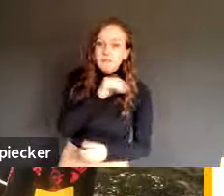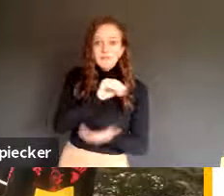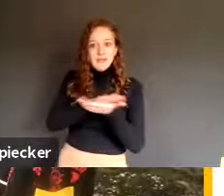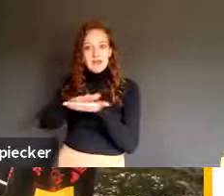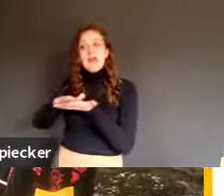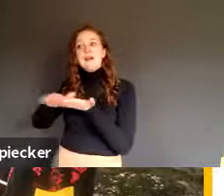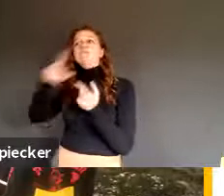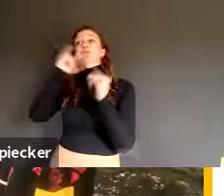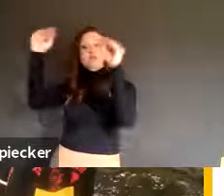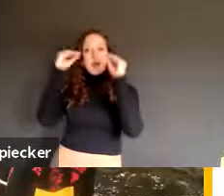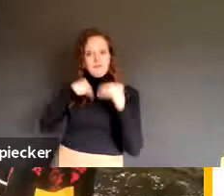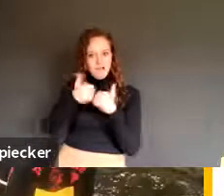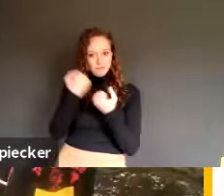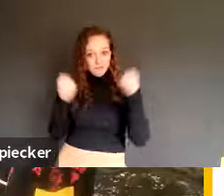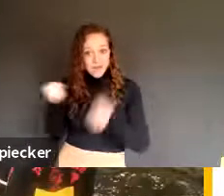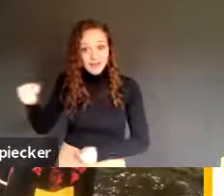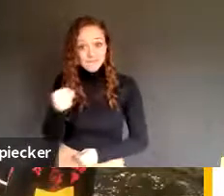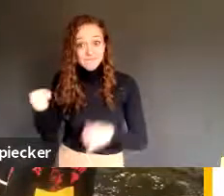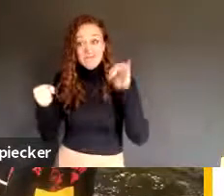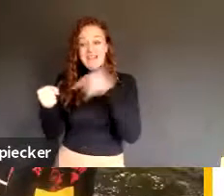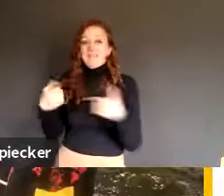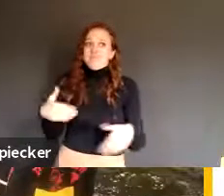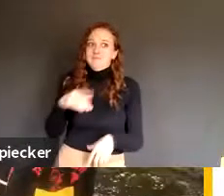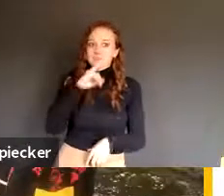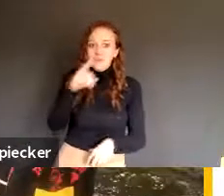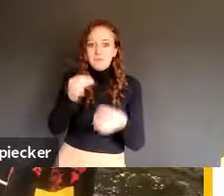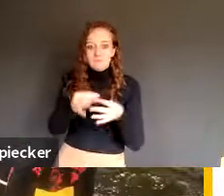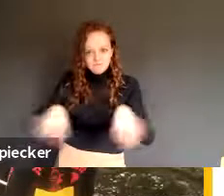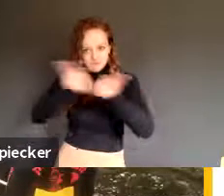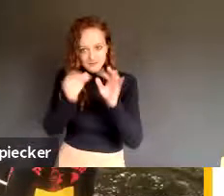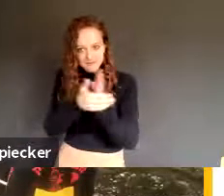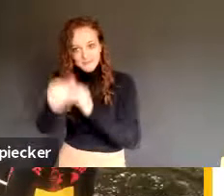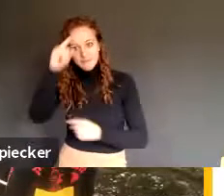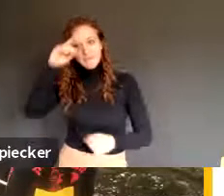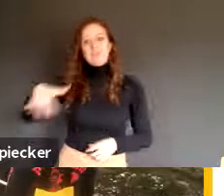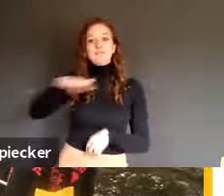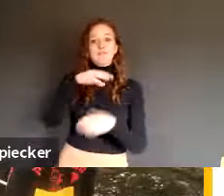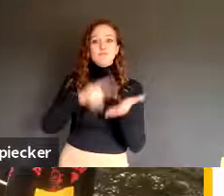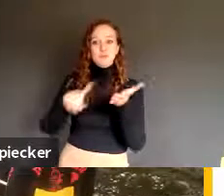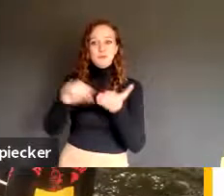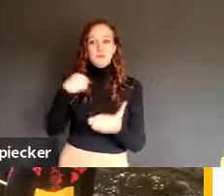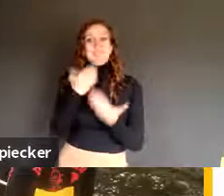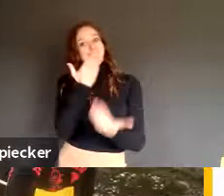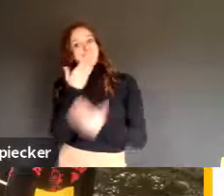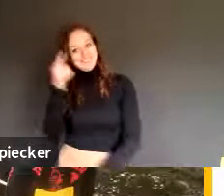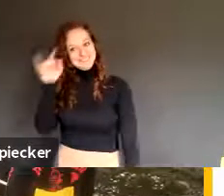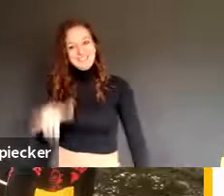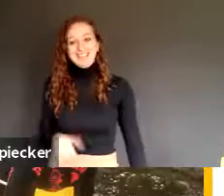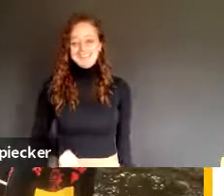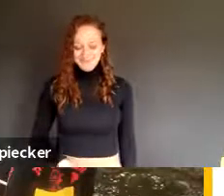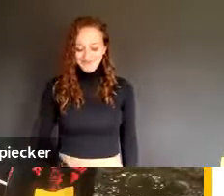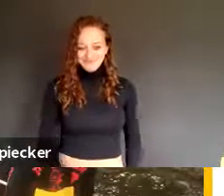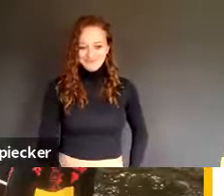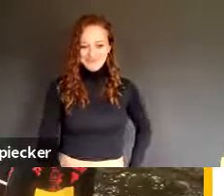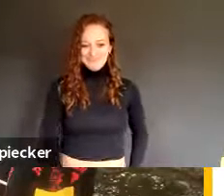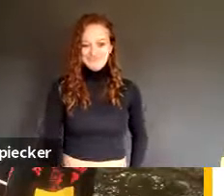true allies of mine. And it's an abundance of patience and kindness. And Brittany teaching me how to drive a car with a manual transmission, that skill proved